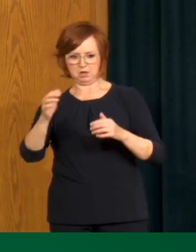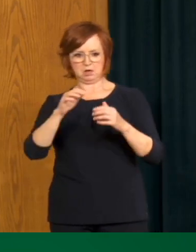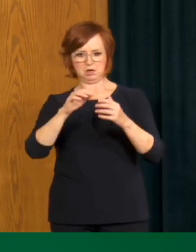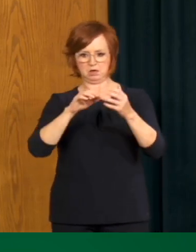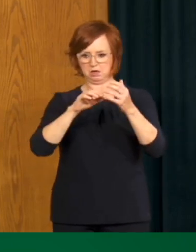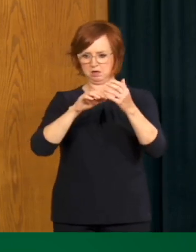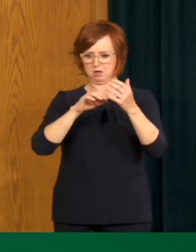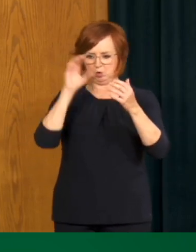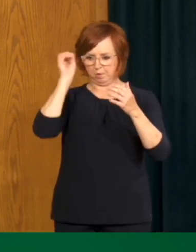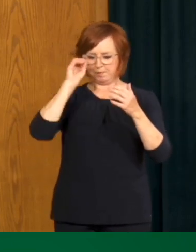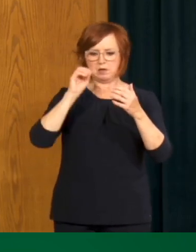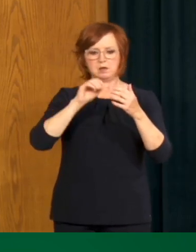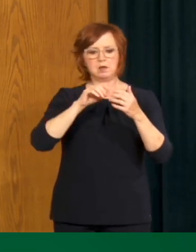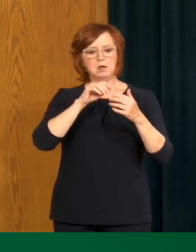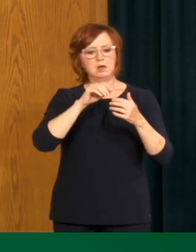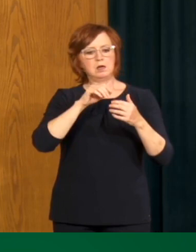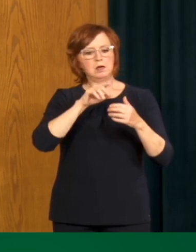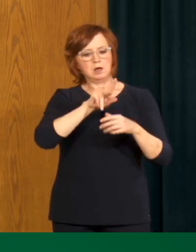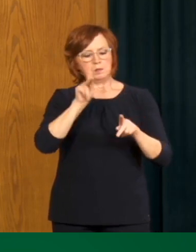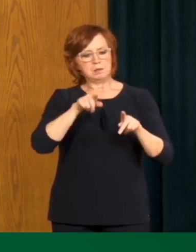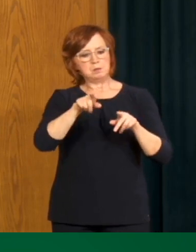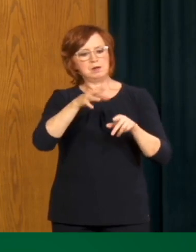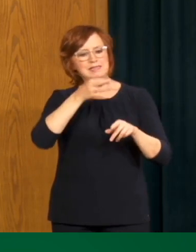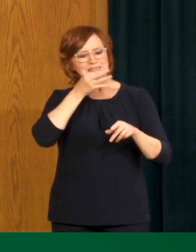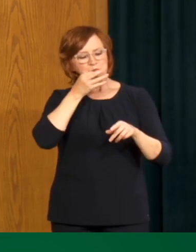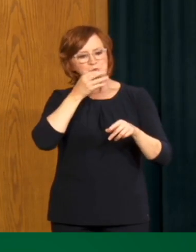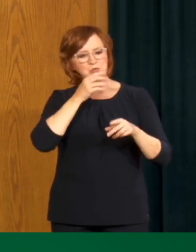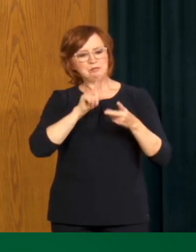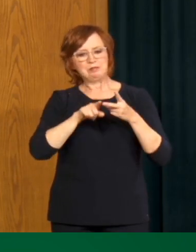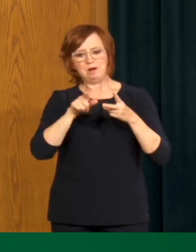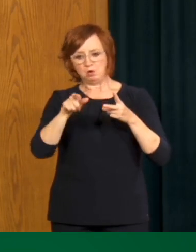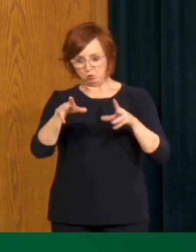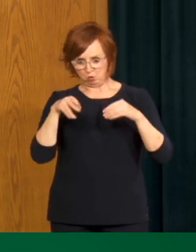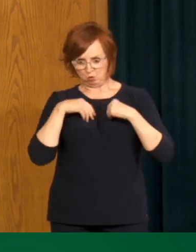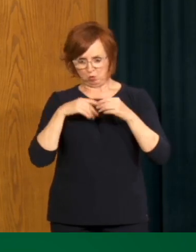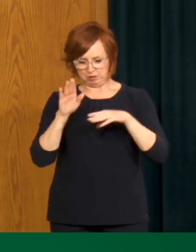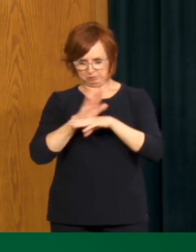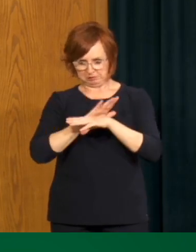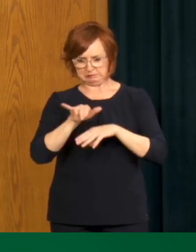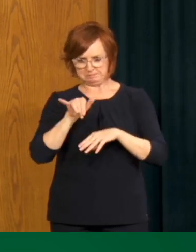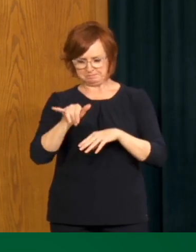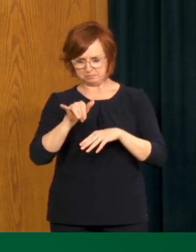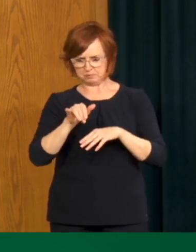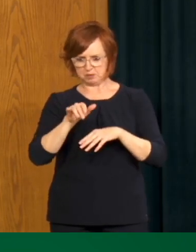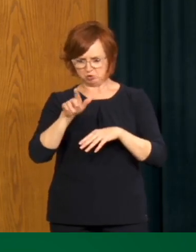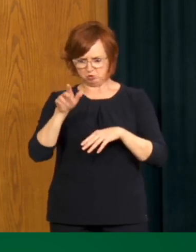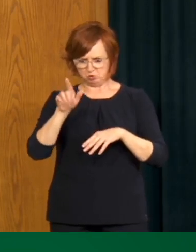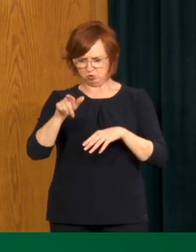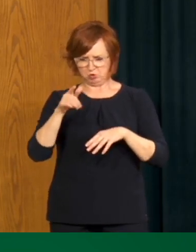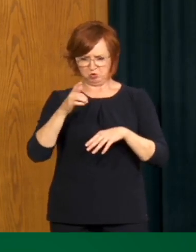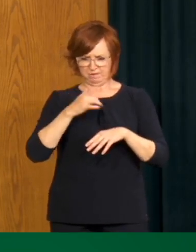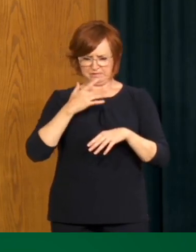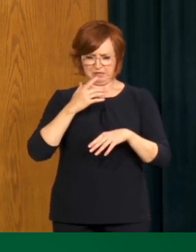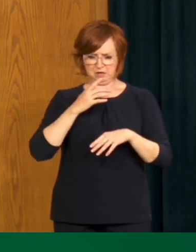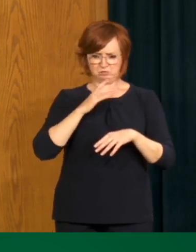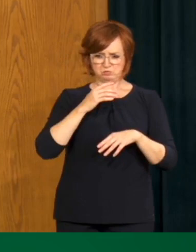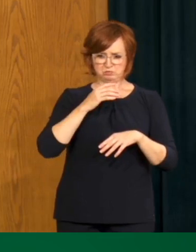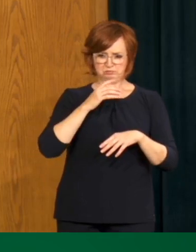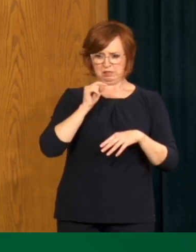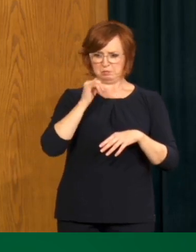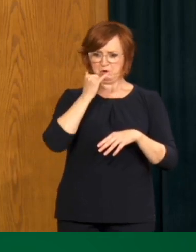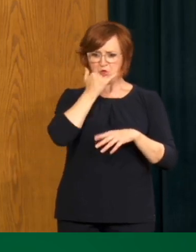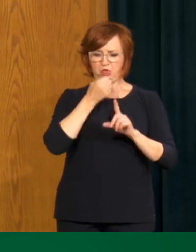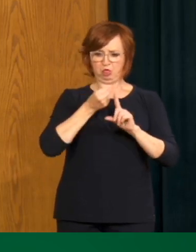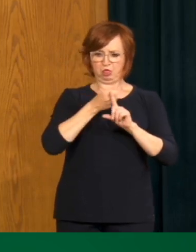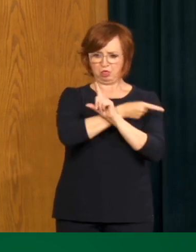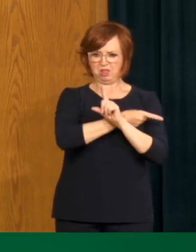that, from business owners, and that feedback has been incorporated to further refine the guidelines. And going forward, that feedback will